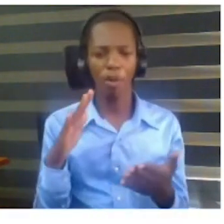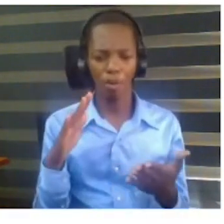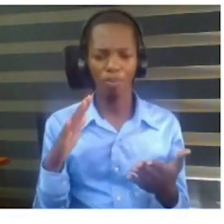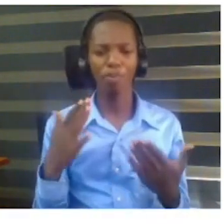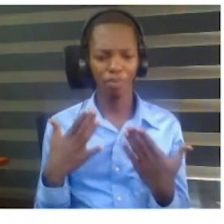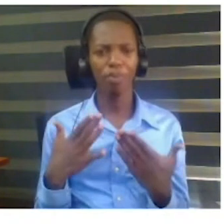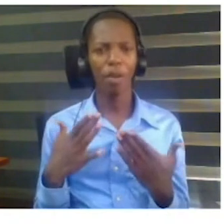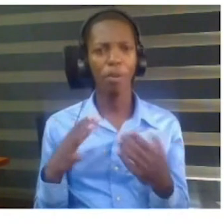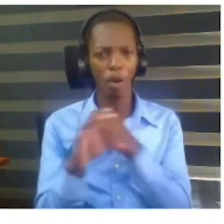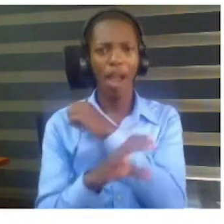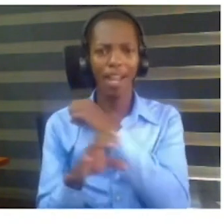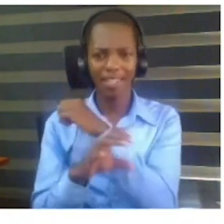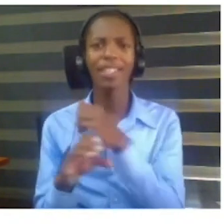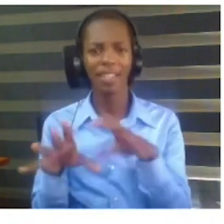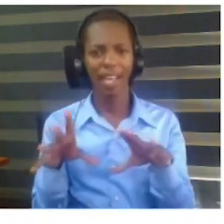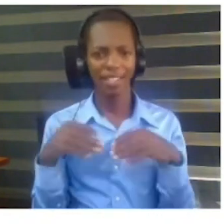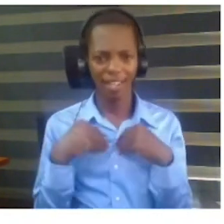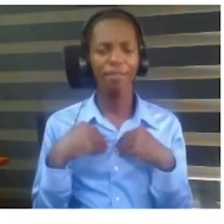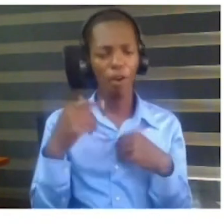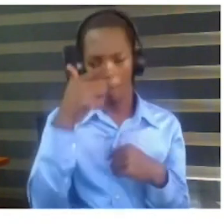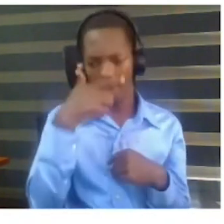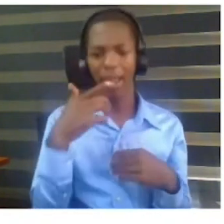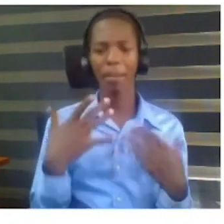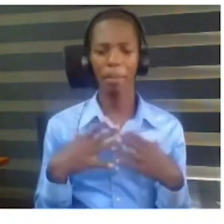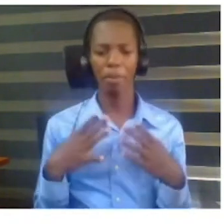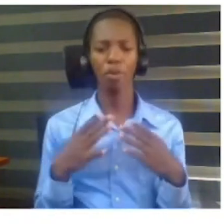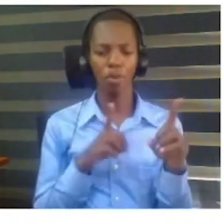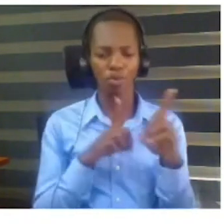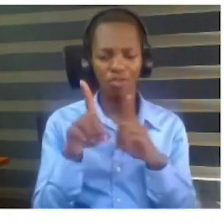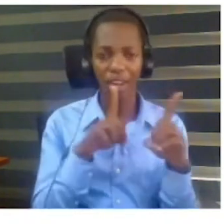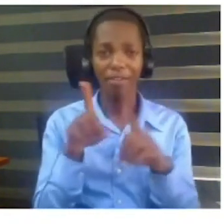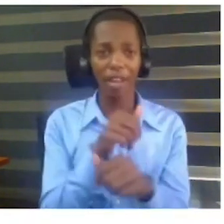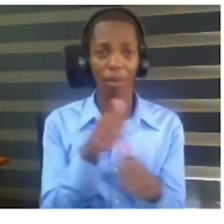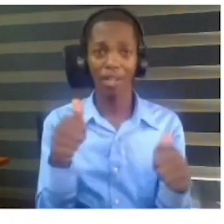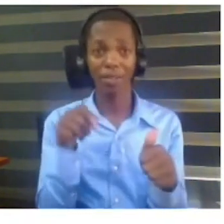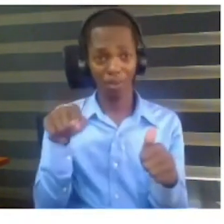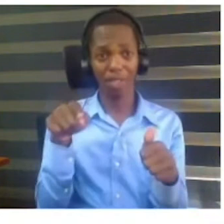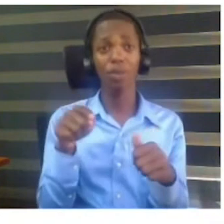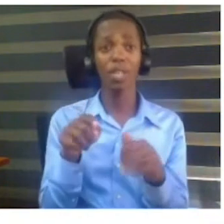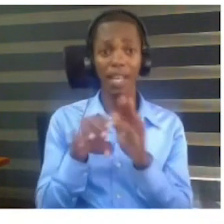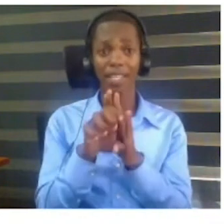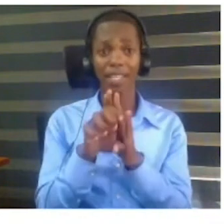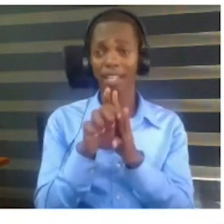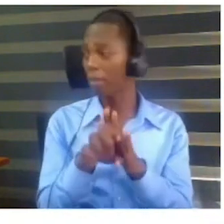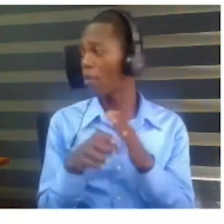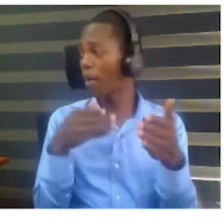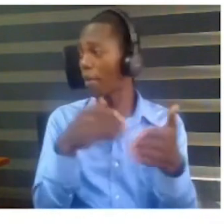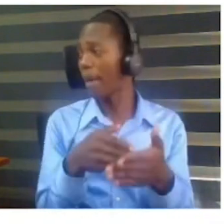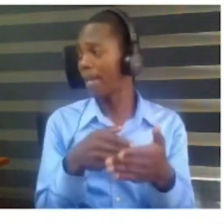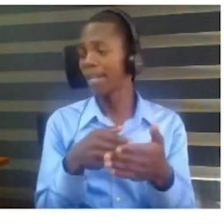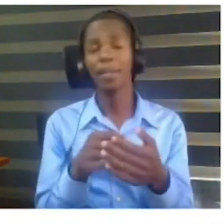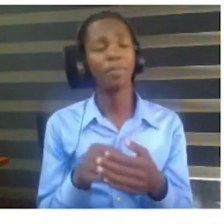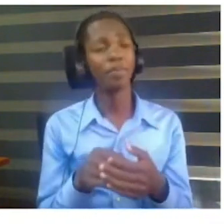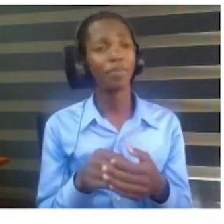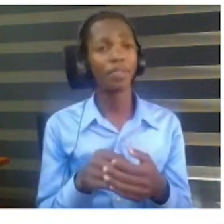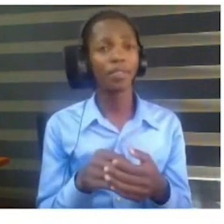independently. So that was an example of one barrier. There was also ableism